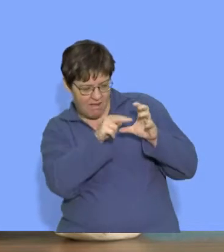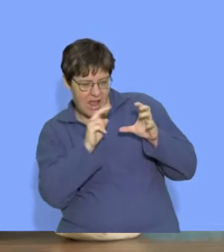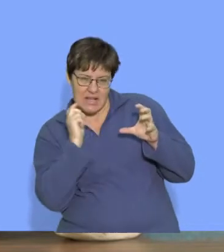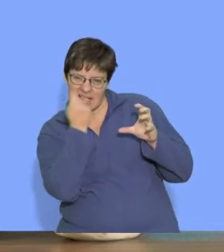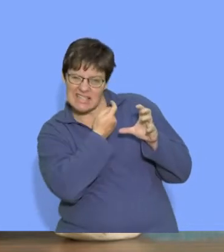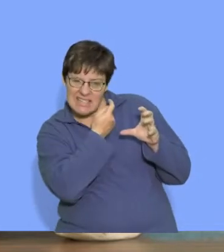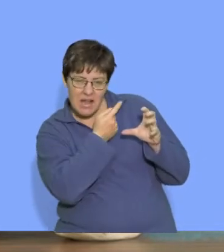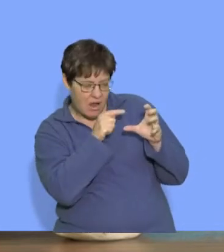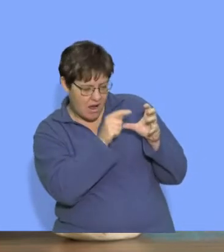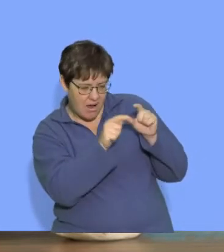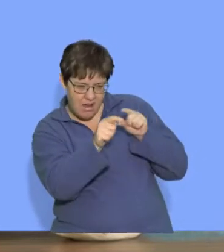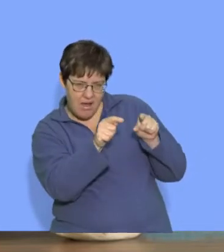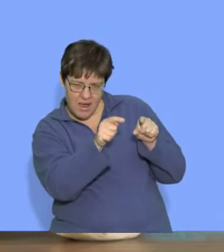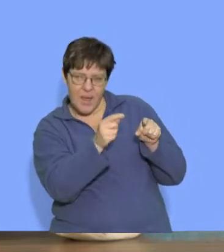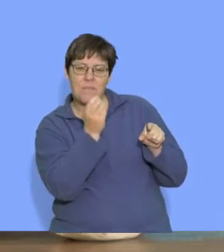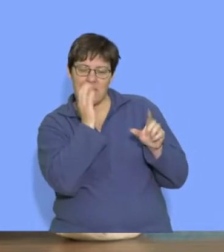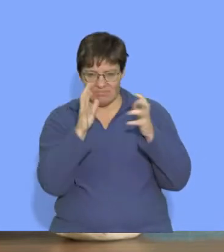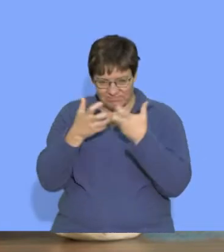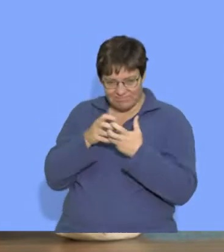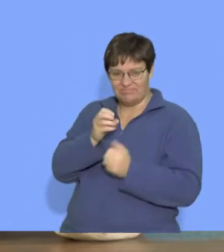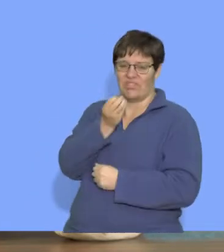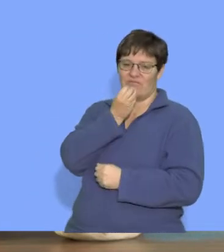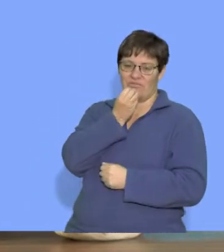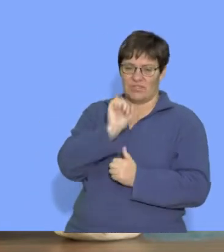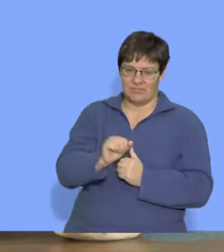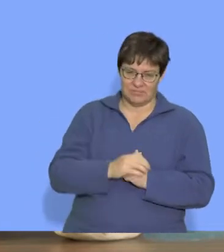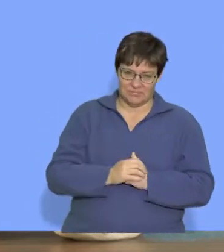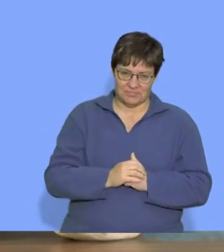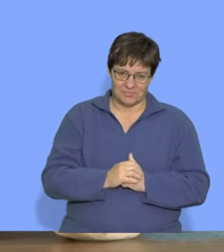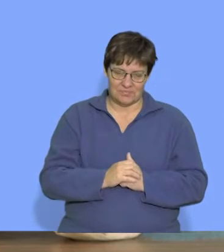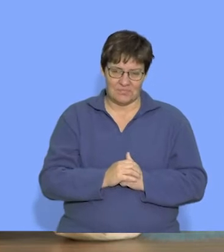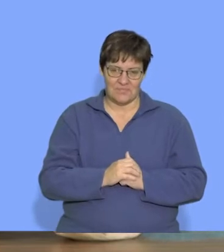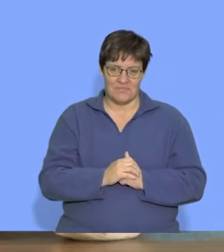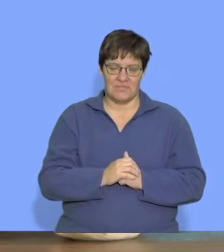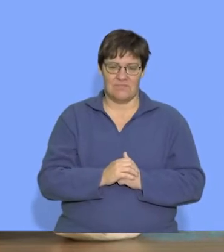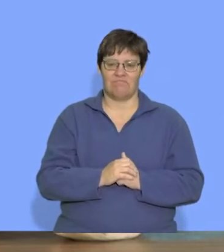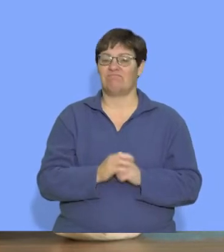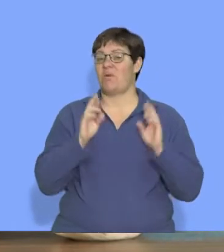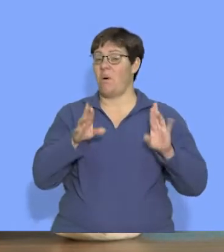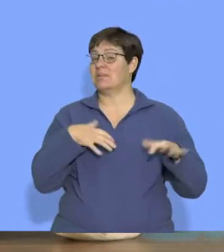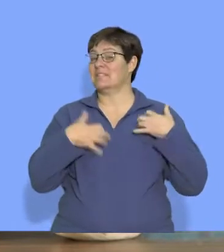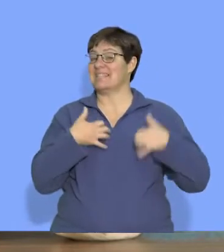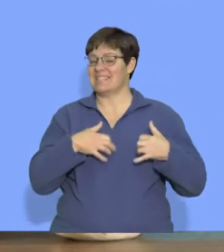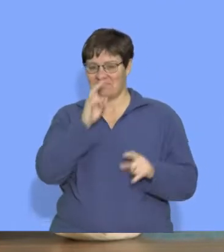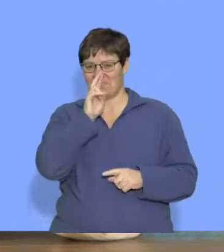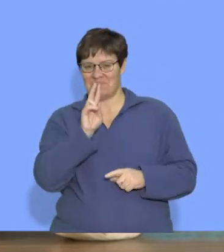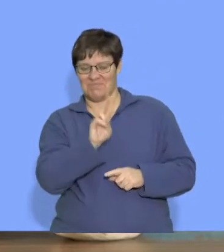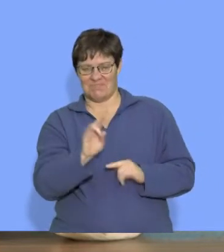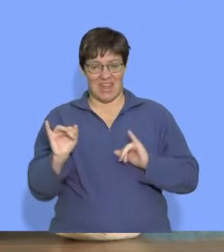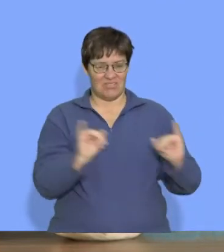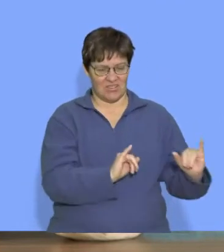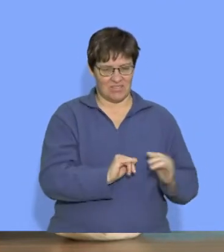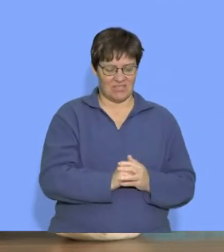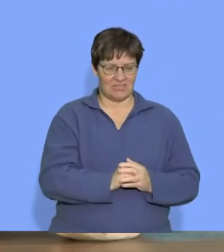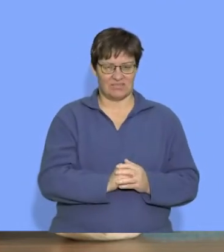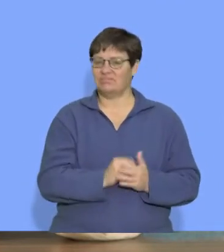and how that arrangement of teeth is specific to their mode of nutrition. So, hope you guys are excited and looking forward to the interaction. Let's